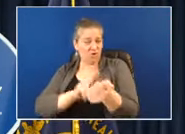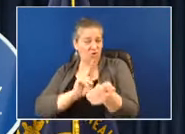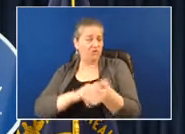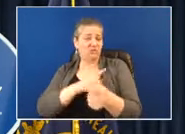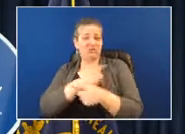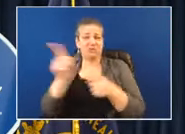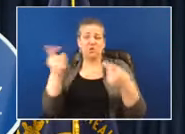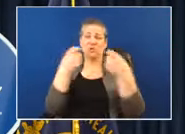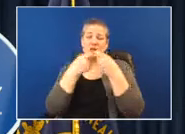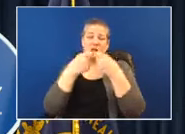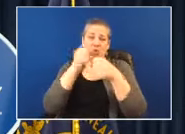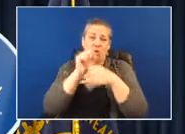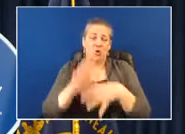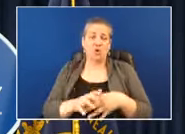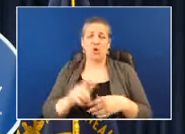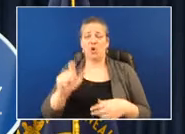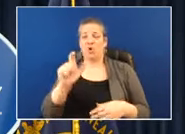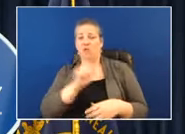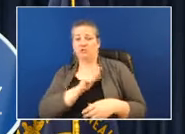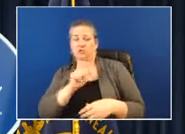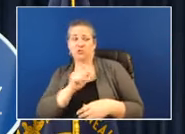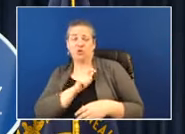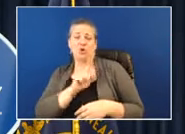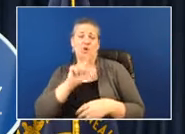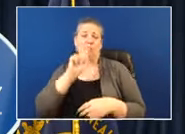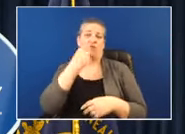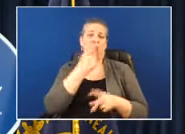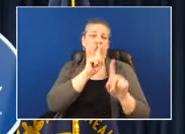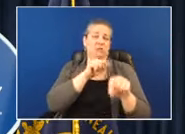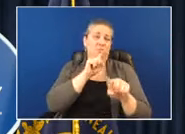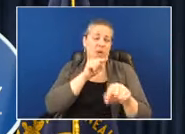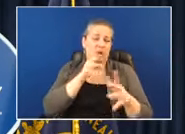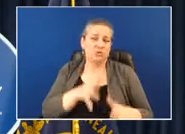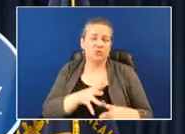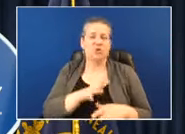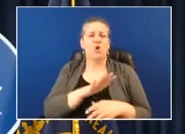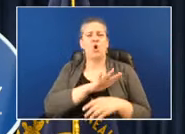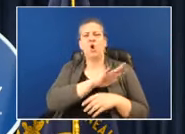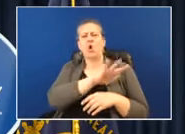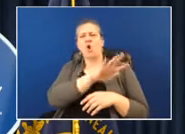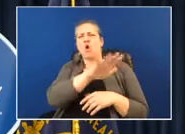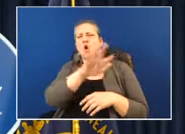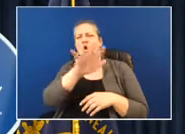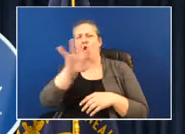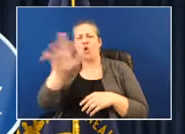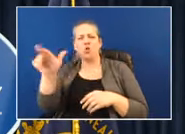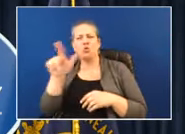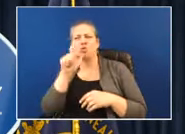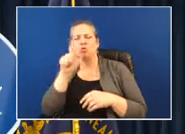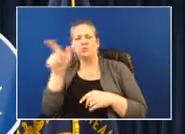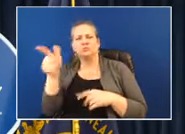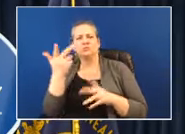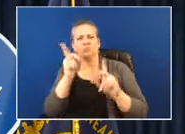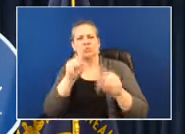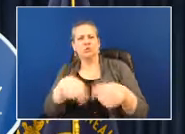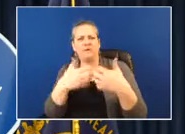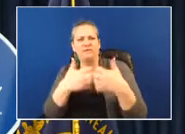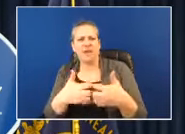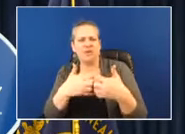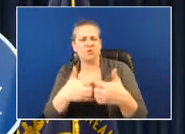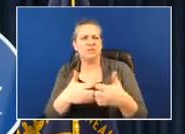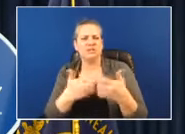enforcement officer, every first responder, those that went to factories and distribution centers